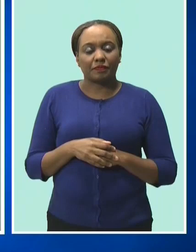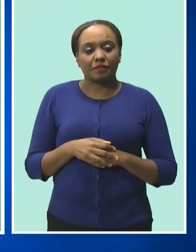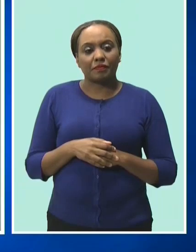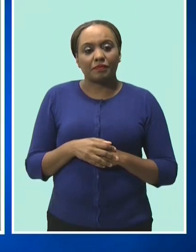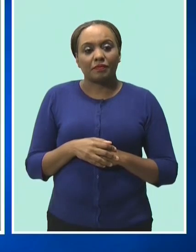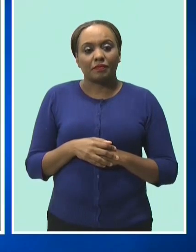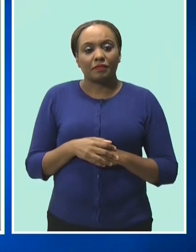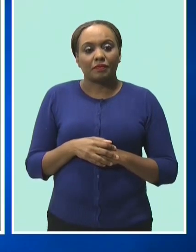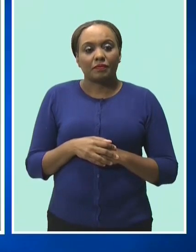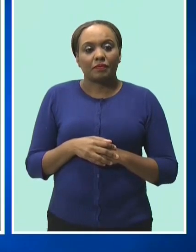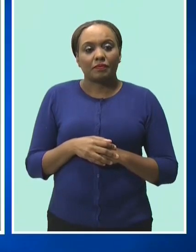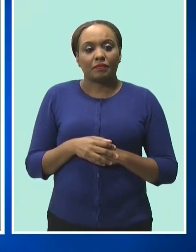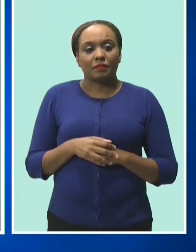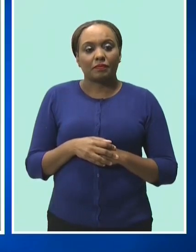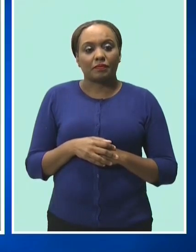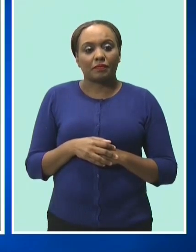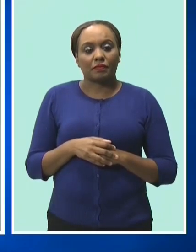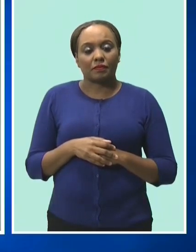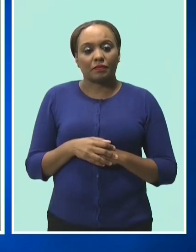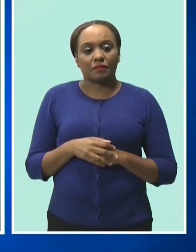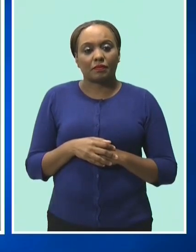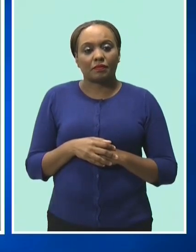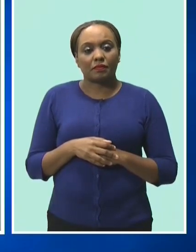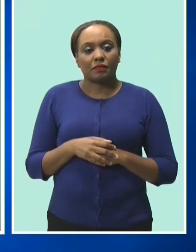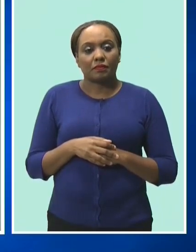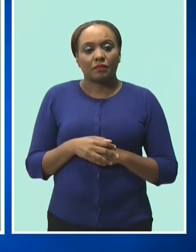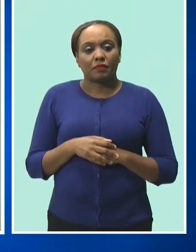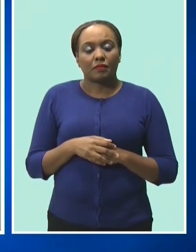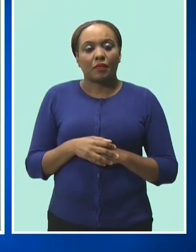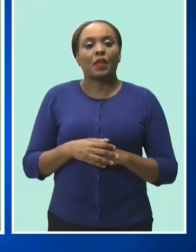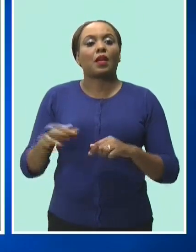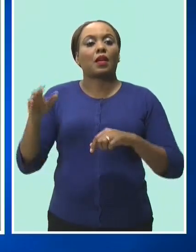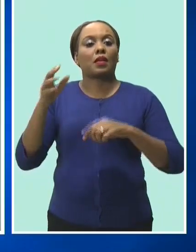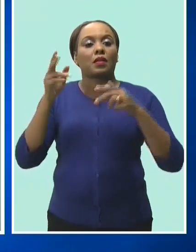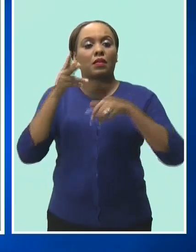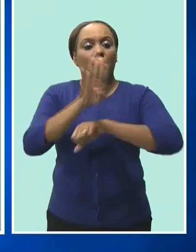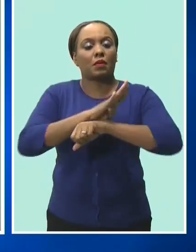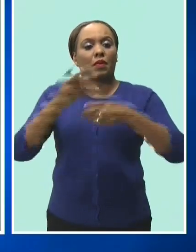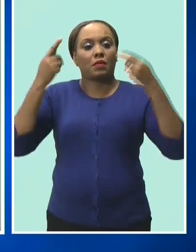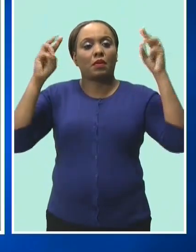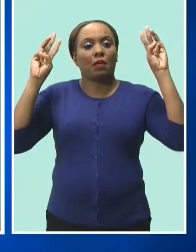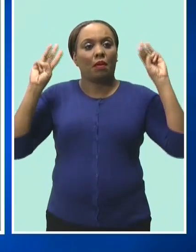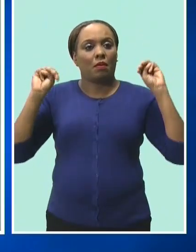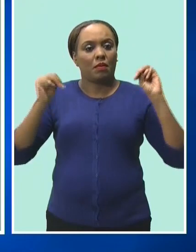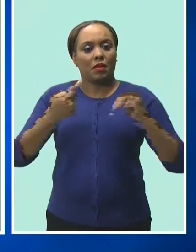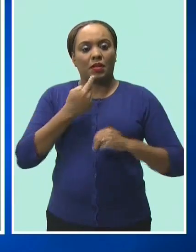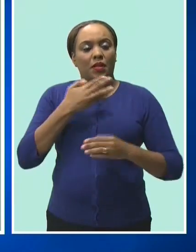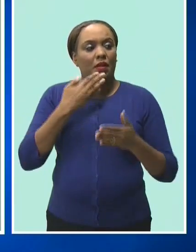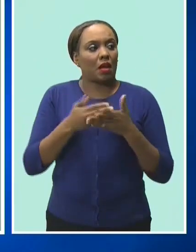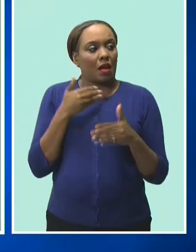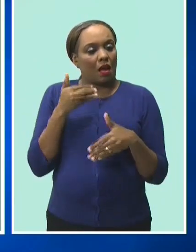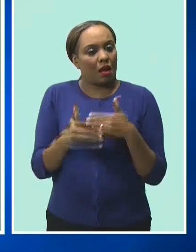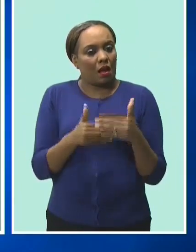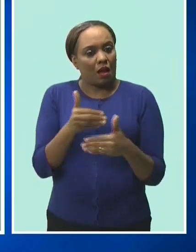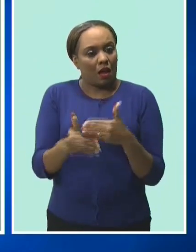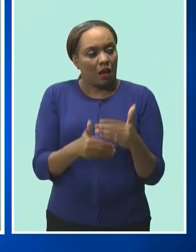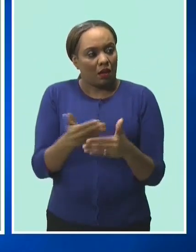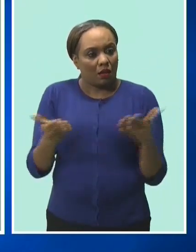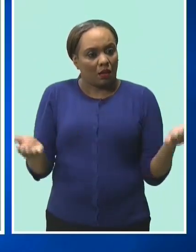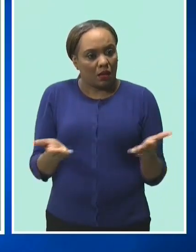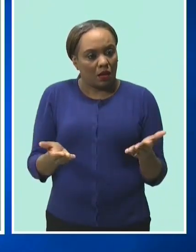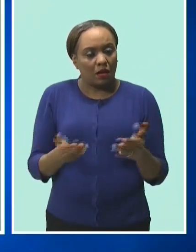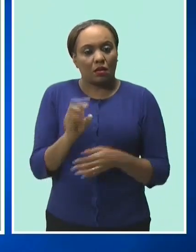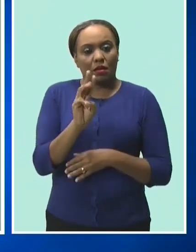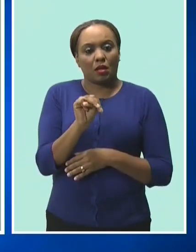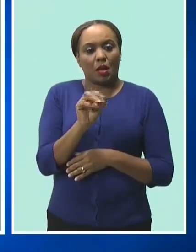And during that time, Prime Minister Motley reported significant progress to the media here, representing